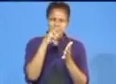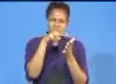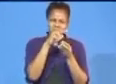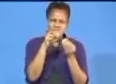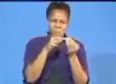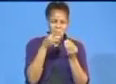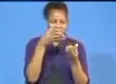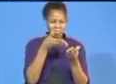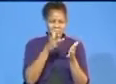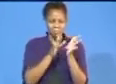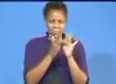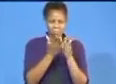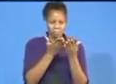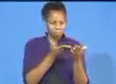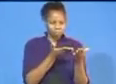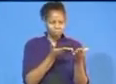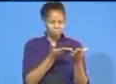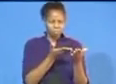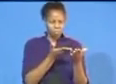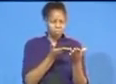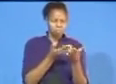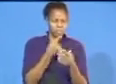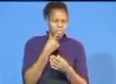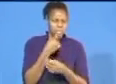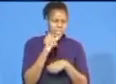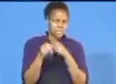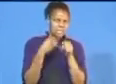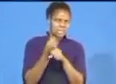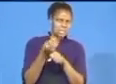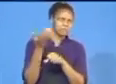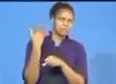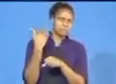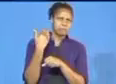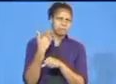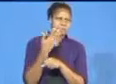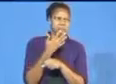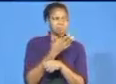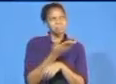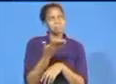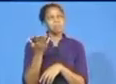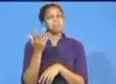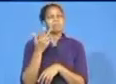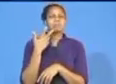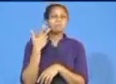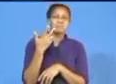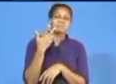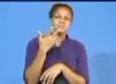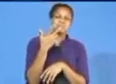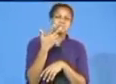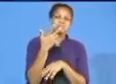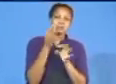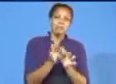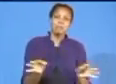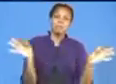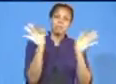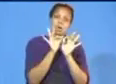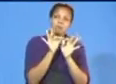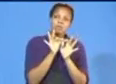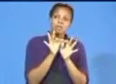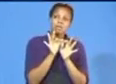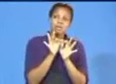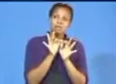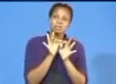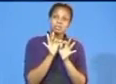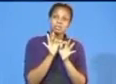Bible, I said years ago that there are three critical issues present